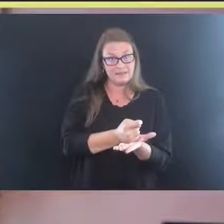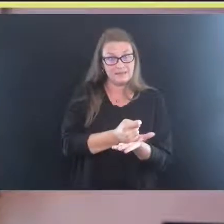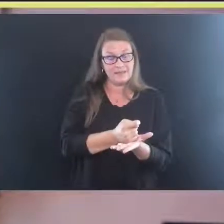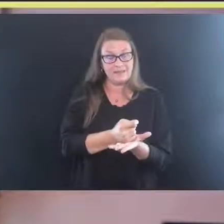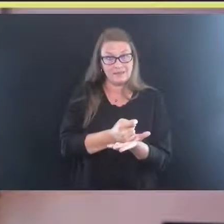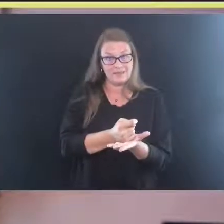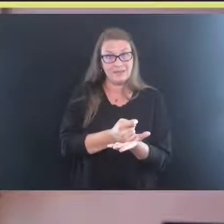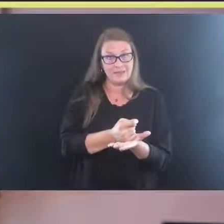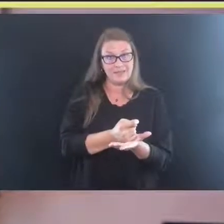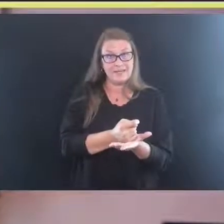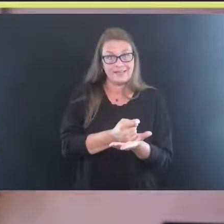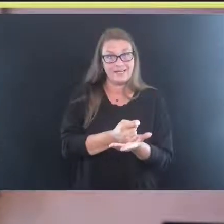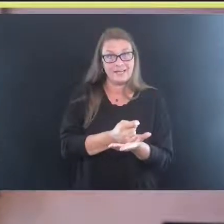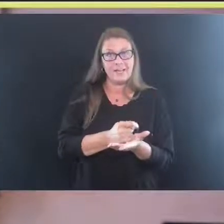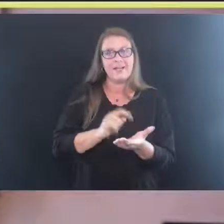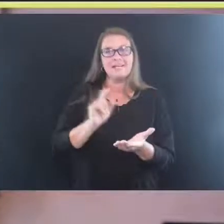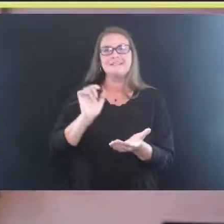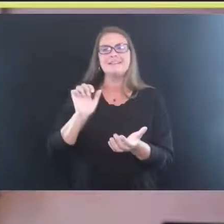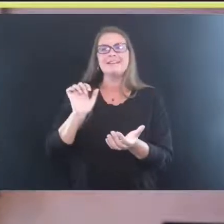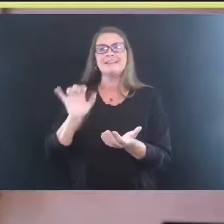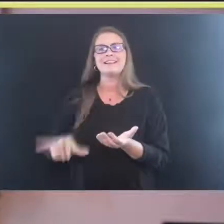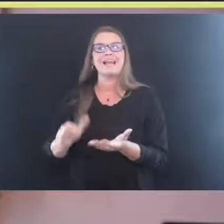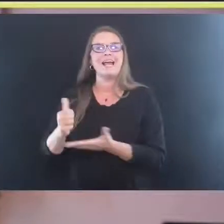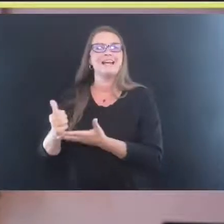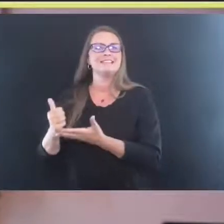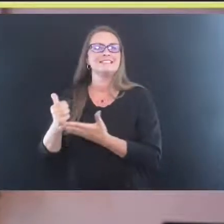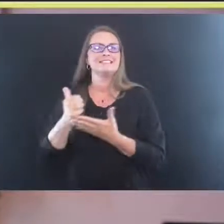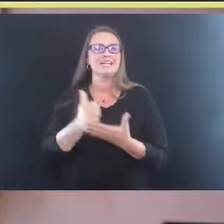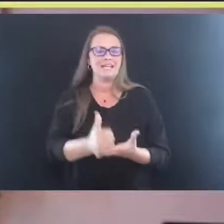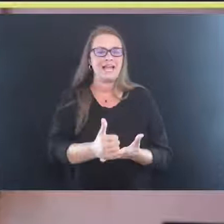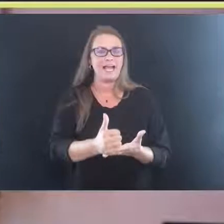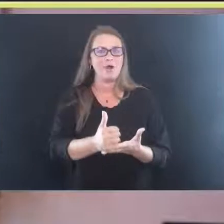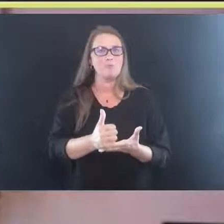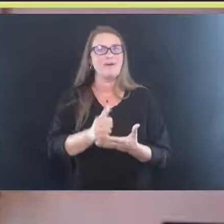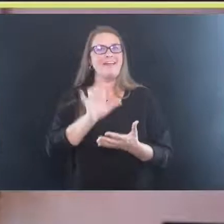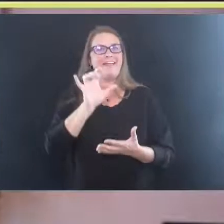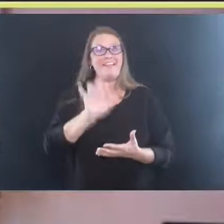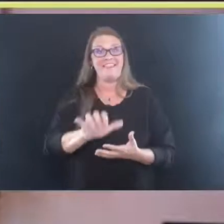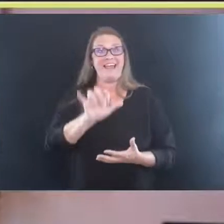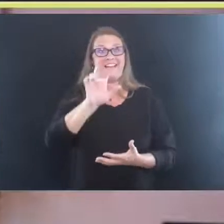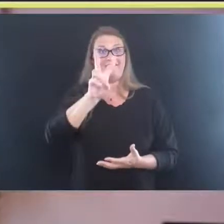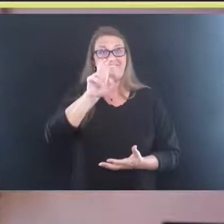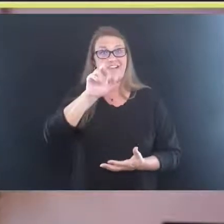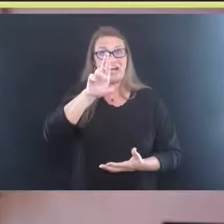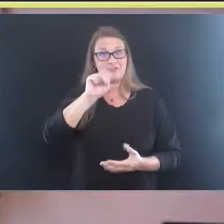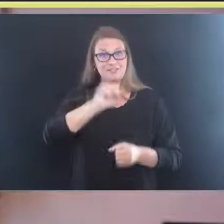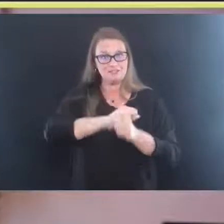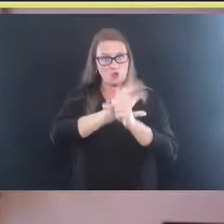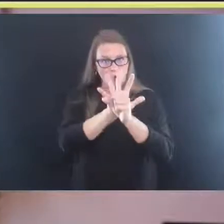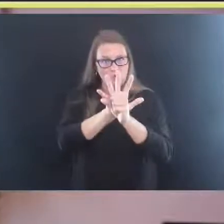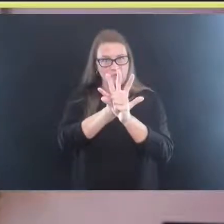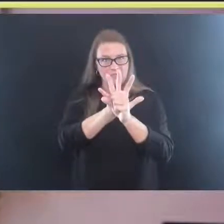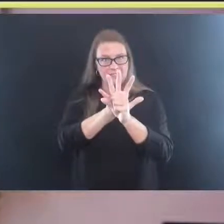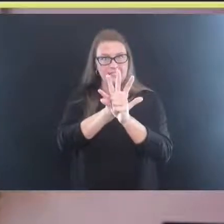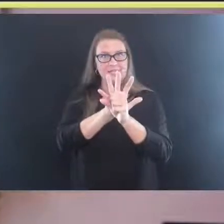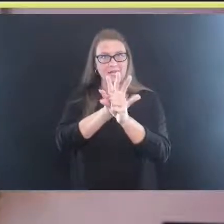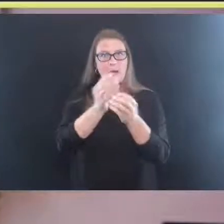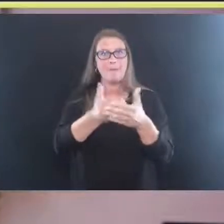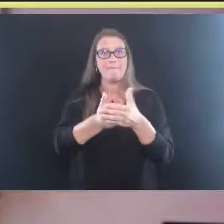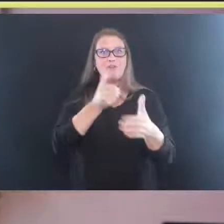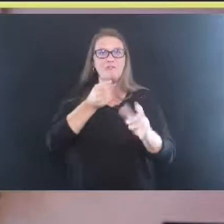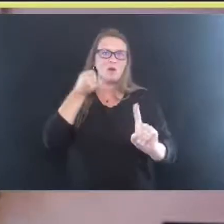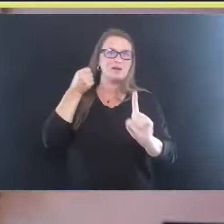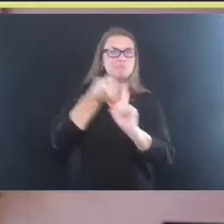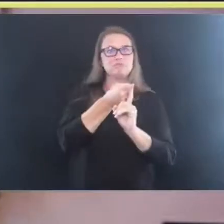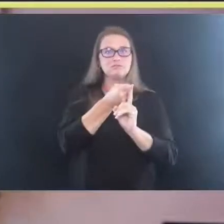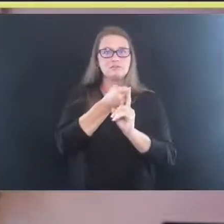therapy that is designed to bind up virus before the virus gets to the cell. So it is